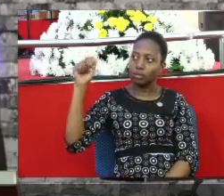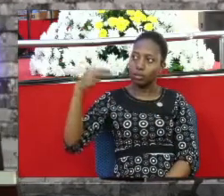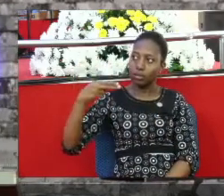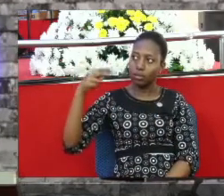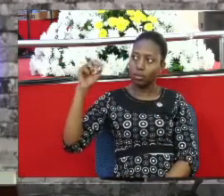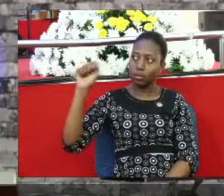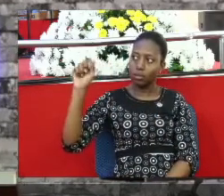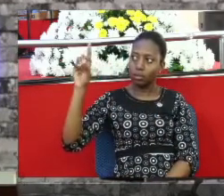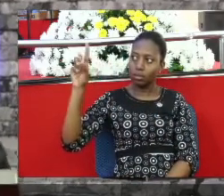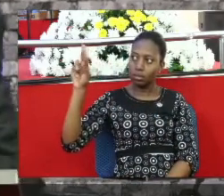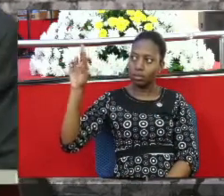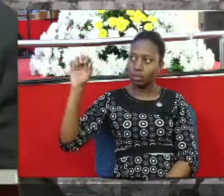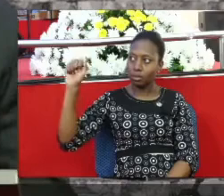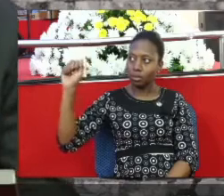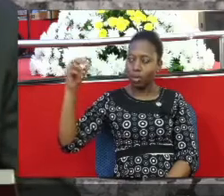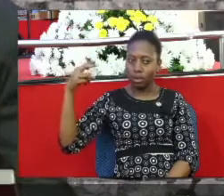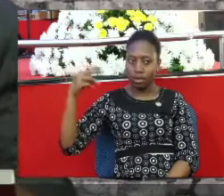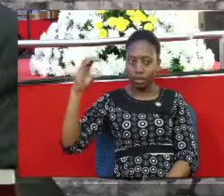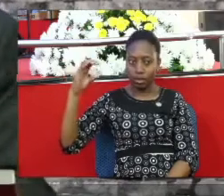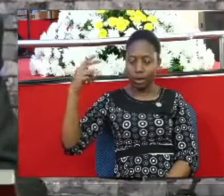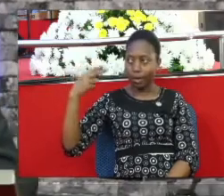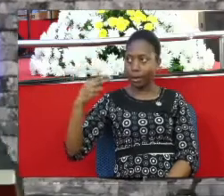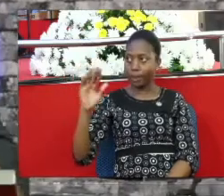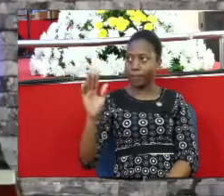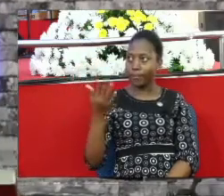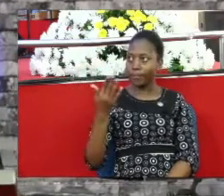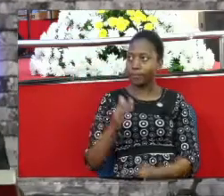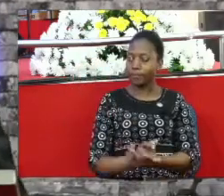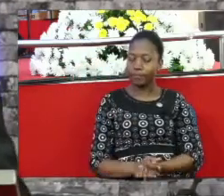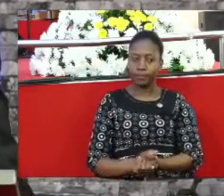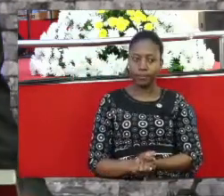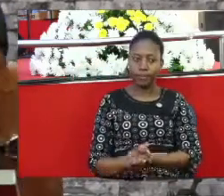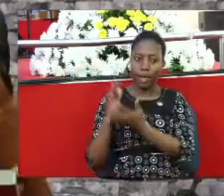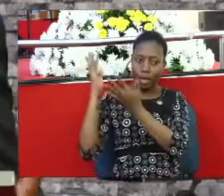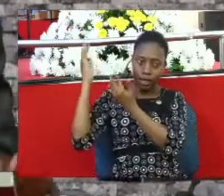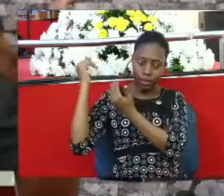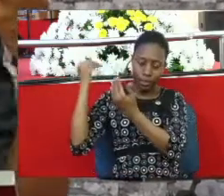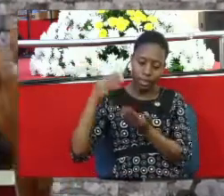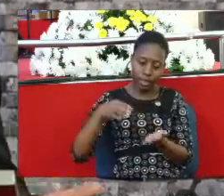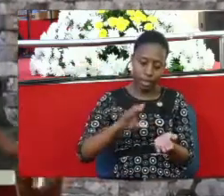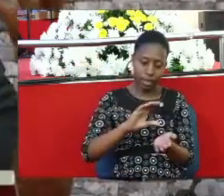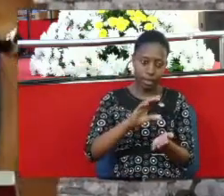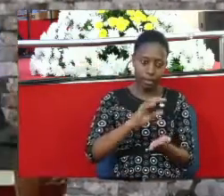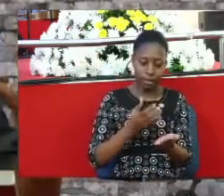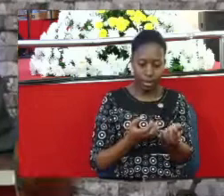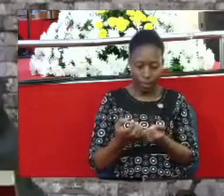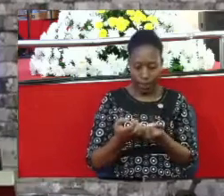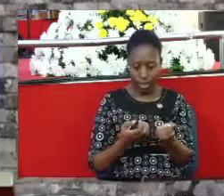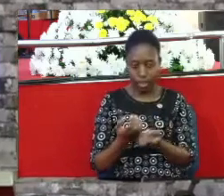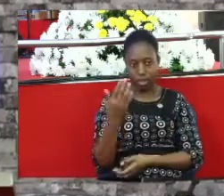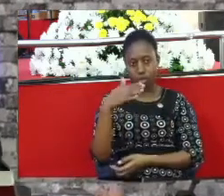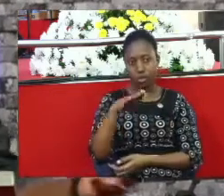Thirdly, expect to receive blessings and increase in your business. Jabez is praying, increase